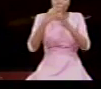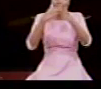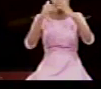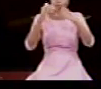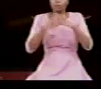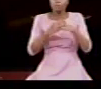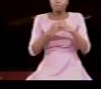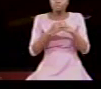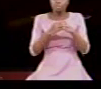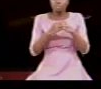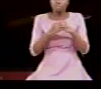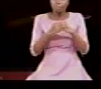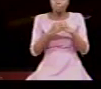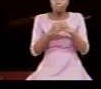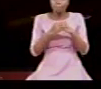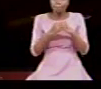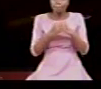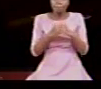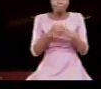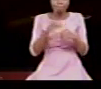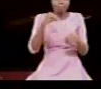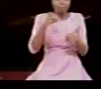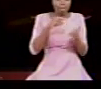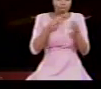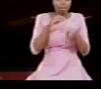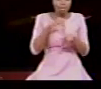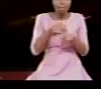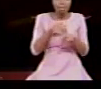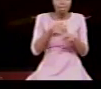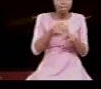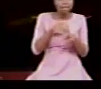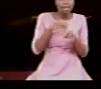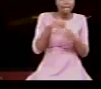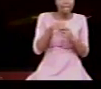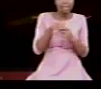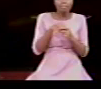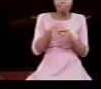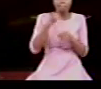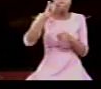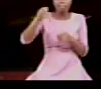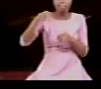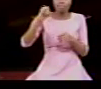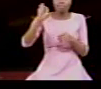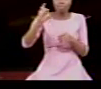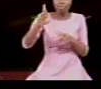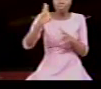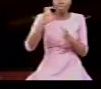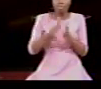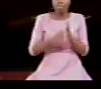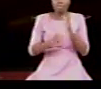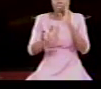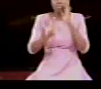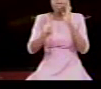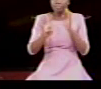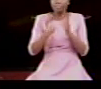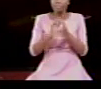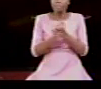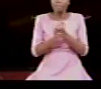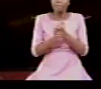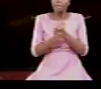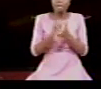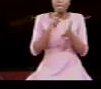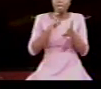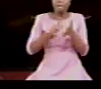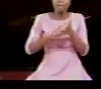So look at it in the Bible. In Jeremiah 4, I read